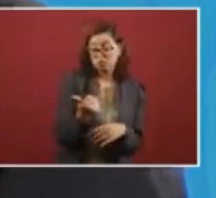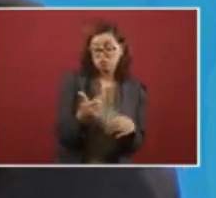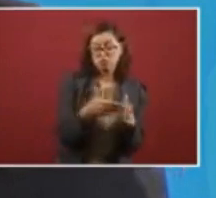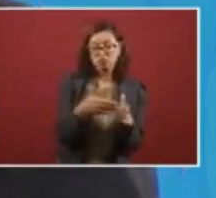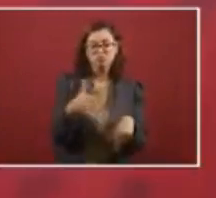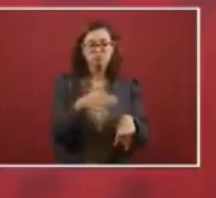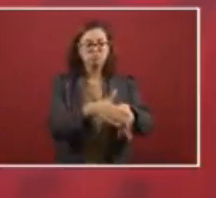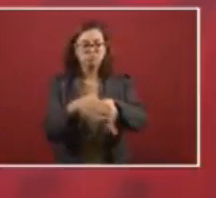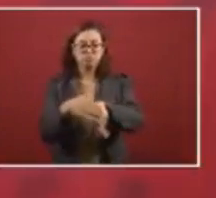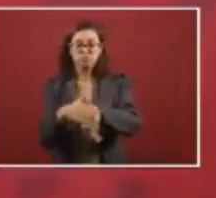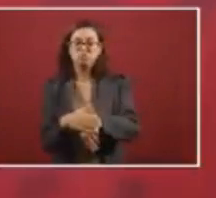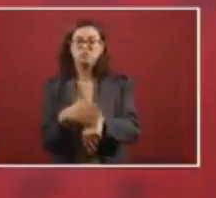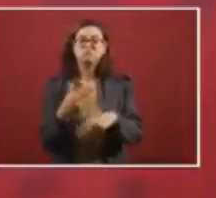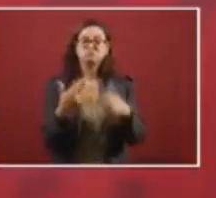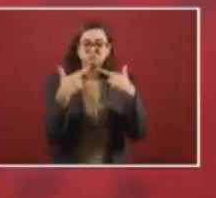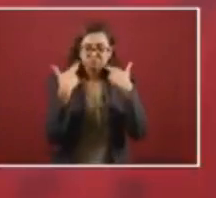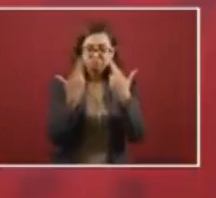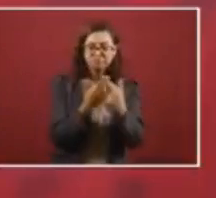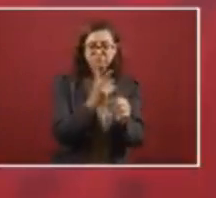August